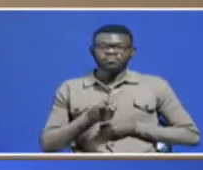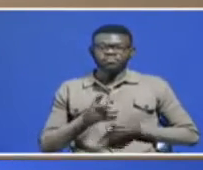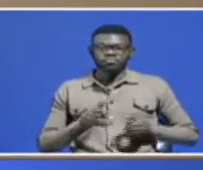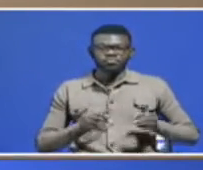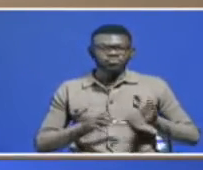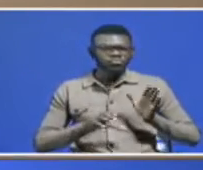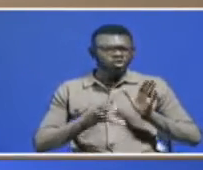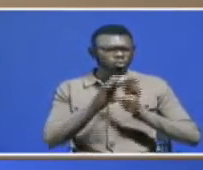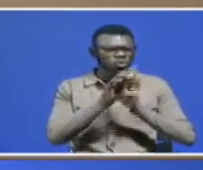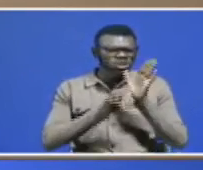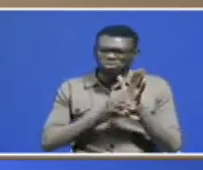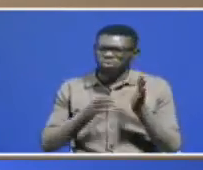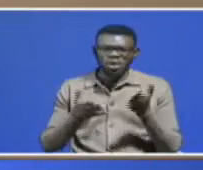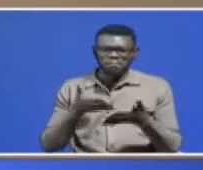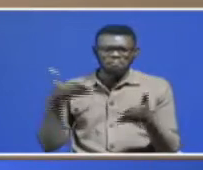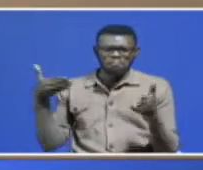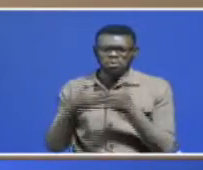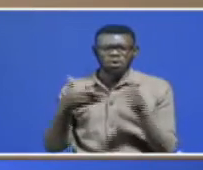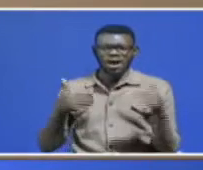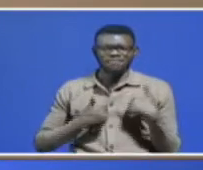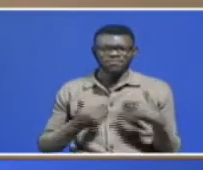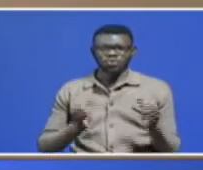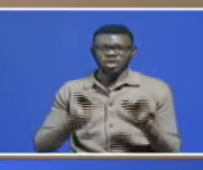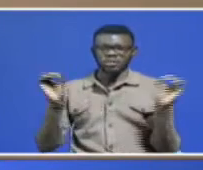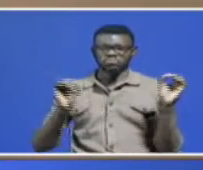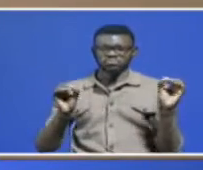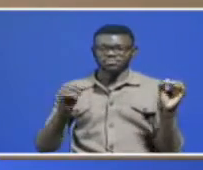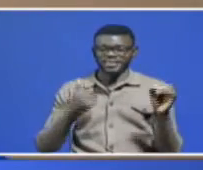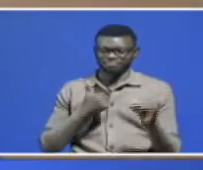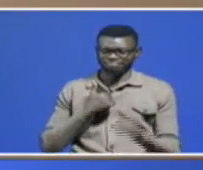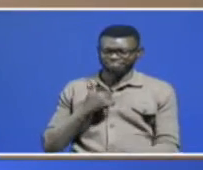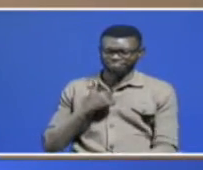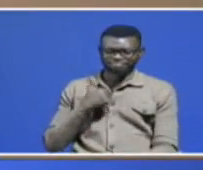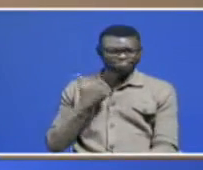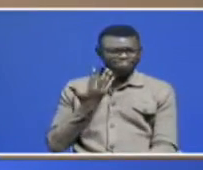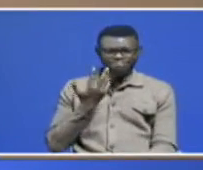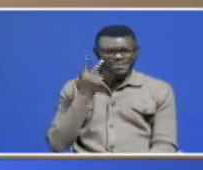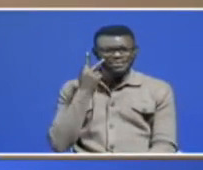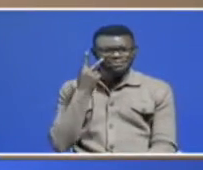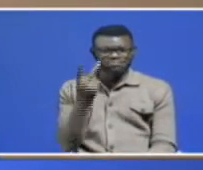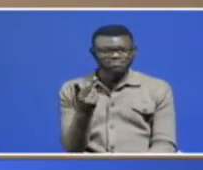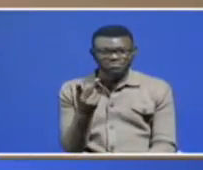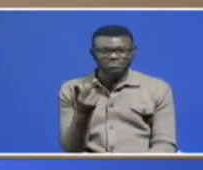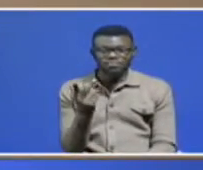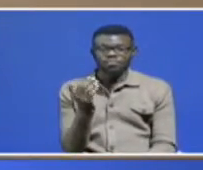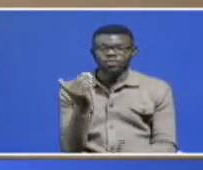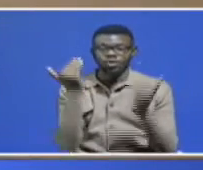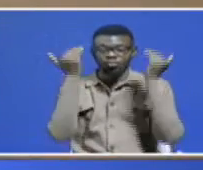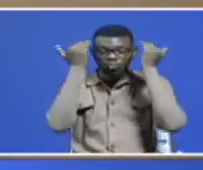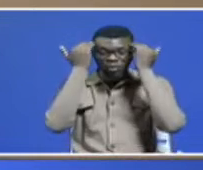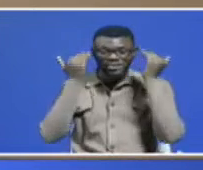will prevent them from doing that. So for me, when the judiciary